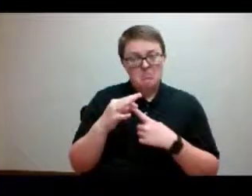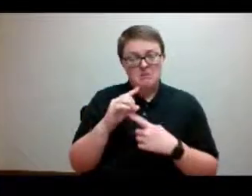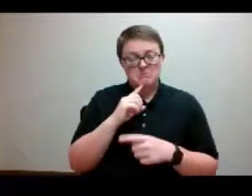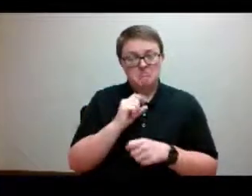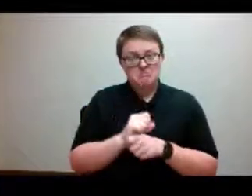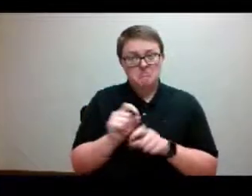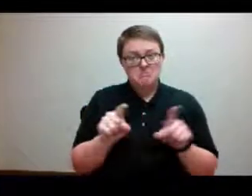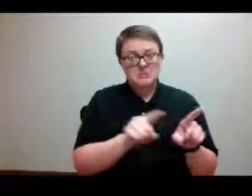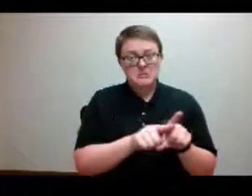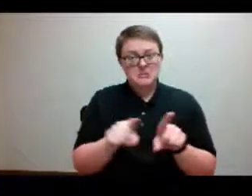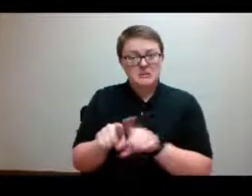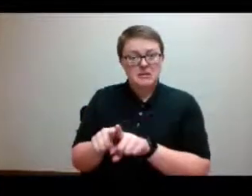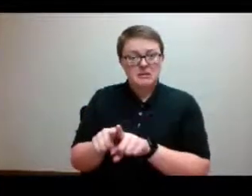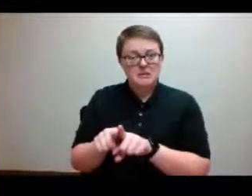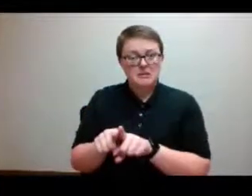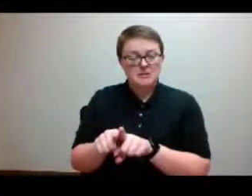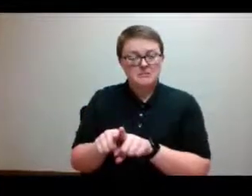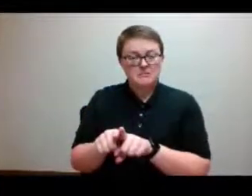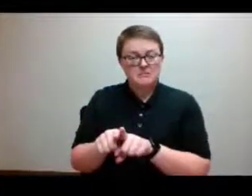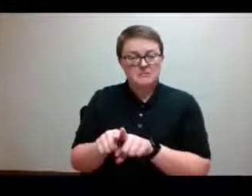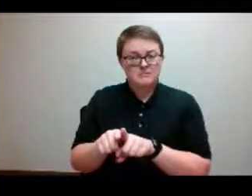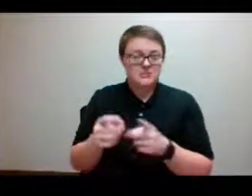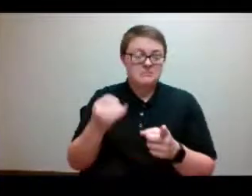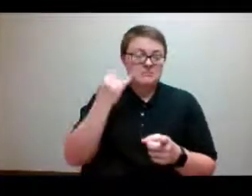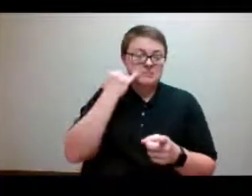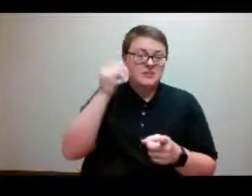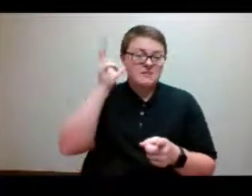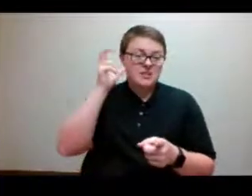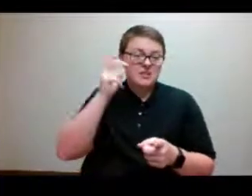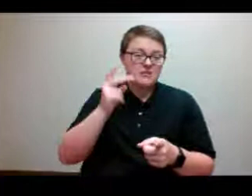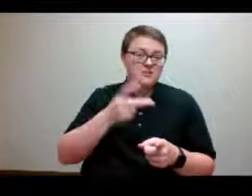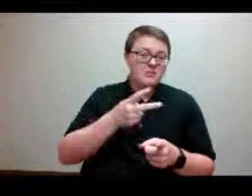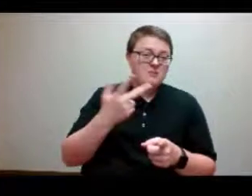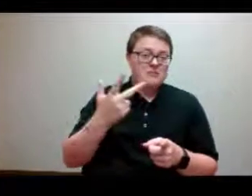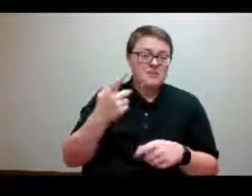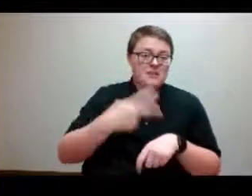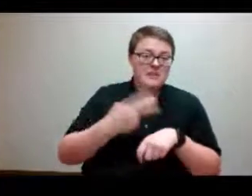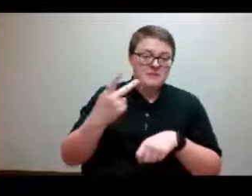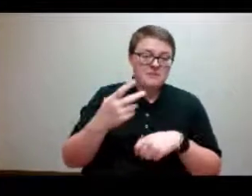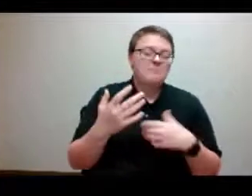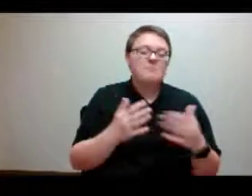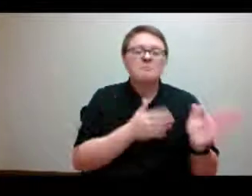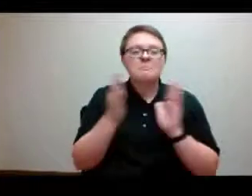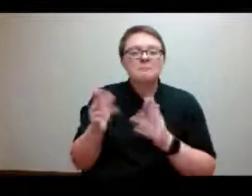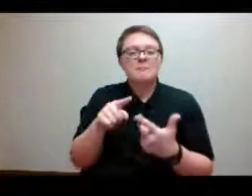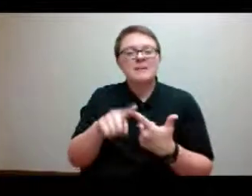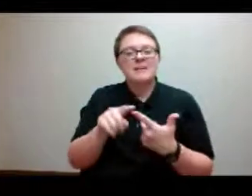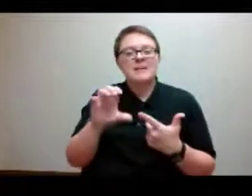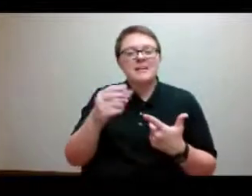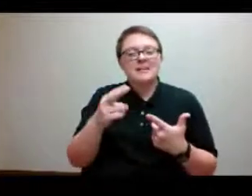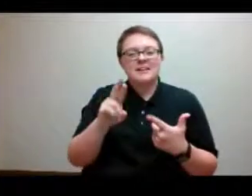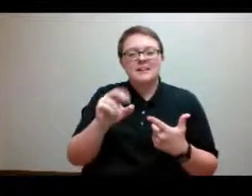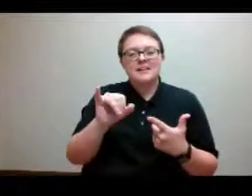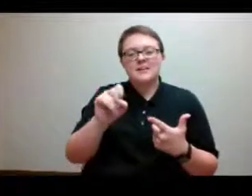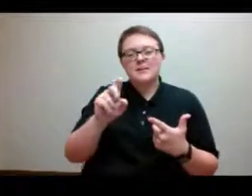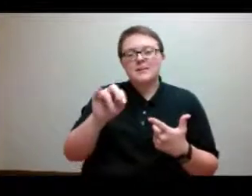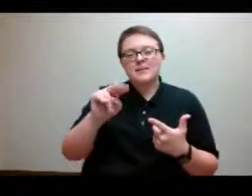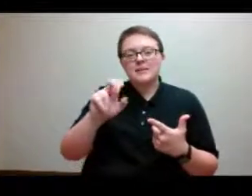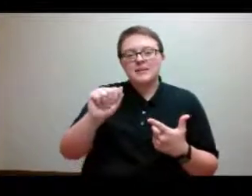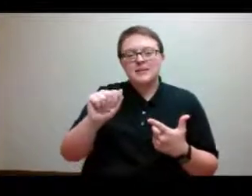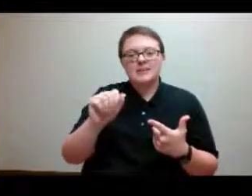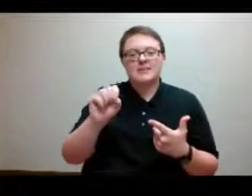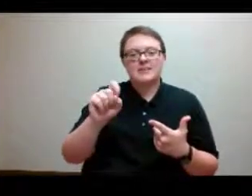if she hears it just 2 to 3 times. Christina Stacy, another nursing instructor, has been a pediatric nurse for